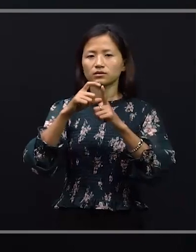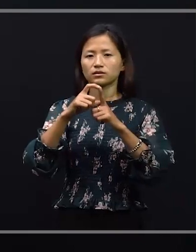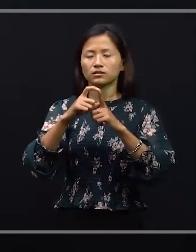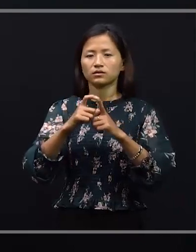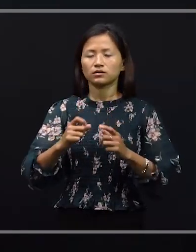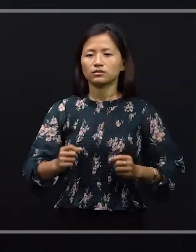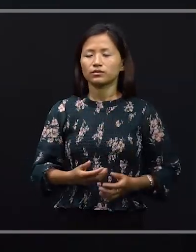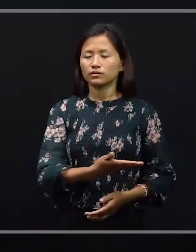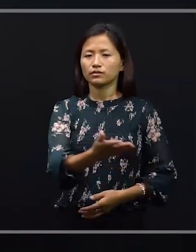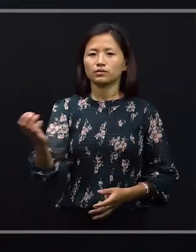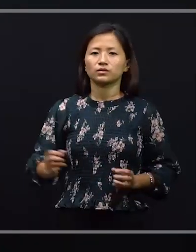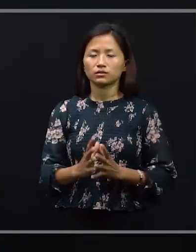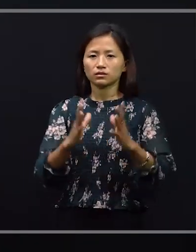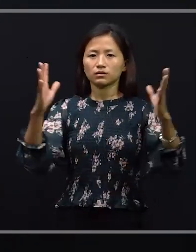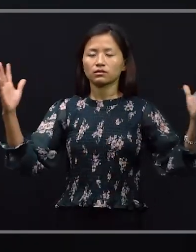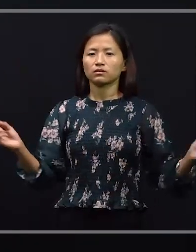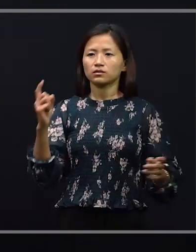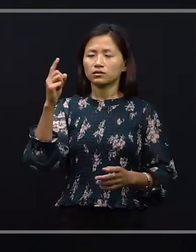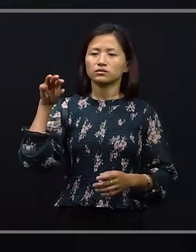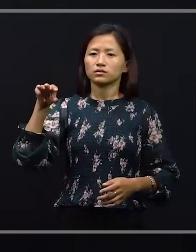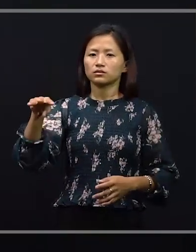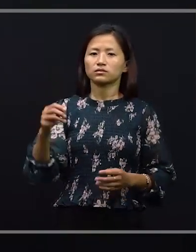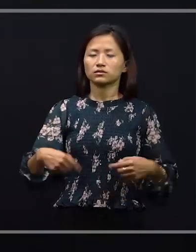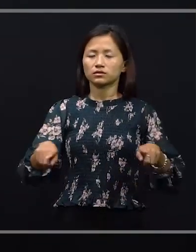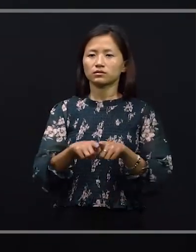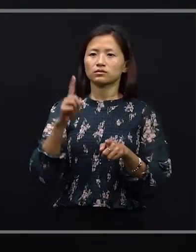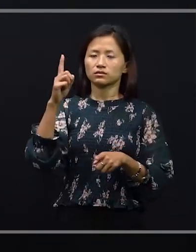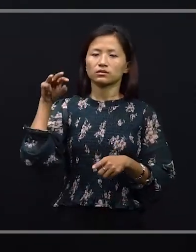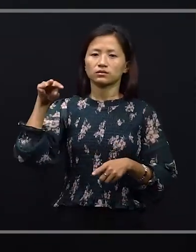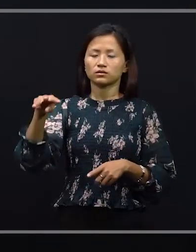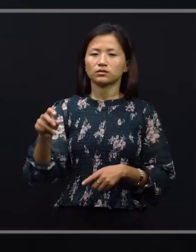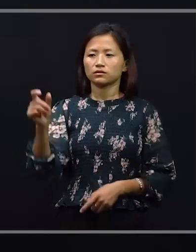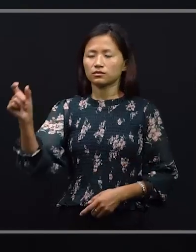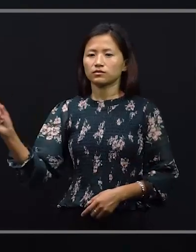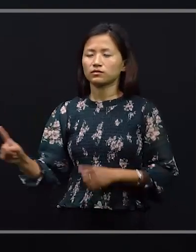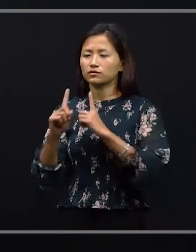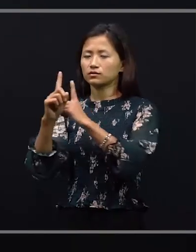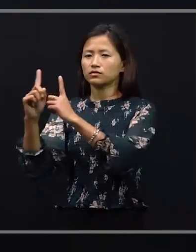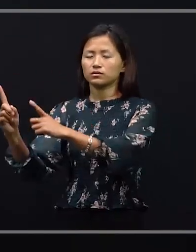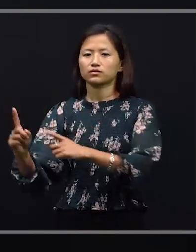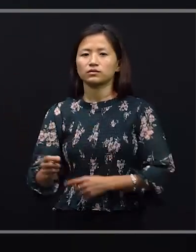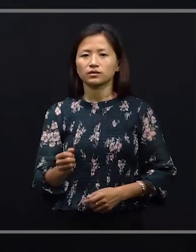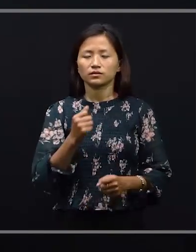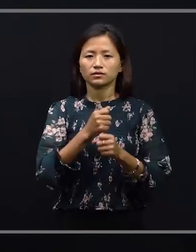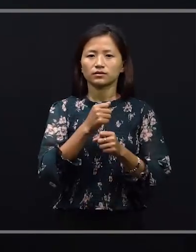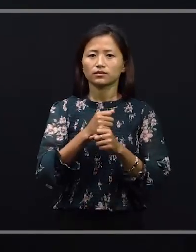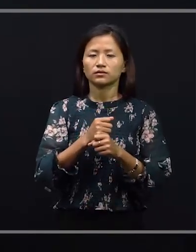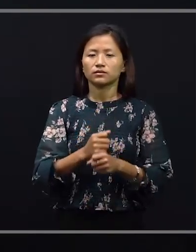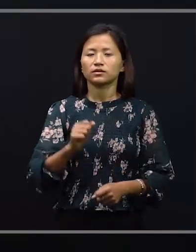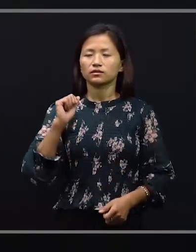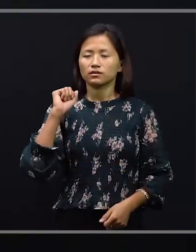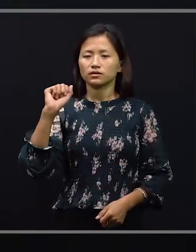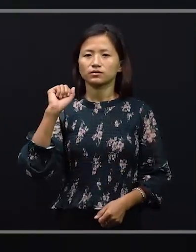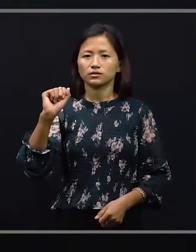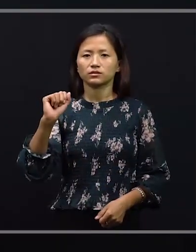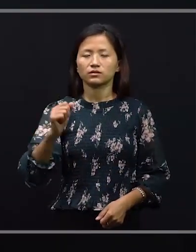that there were thousands and thousands of people following him. And once he reached Dandi, Gandhiji, he